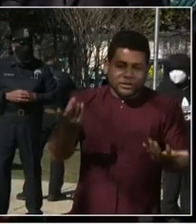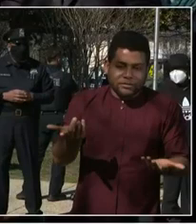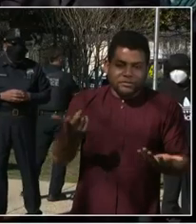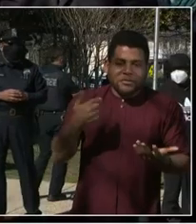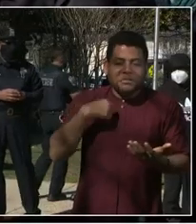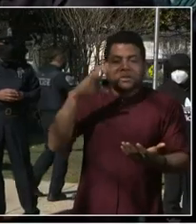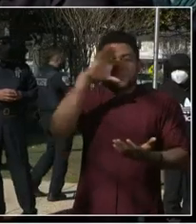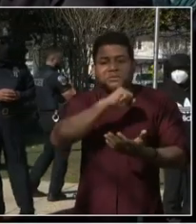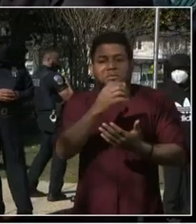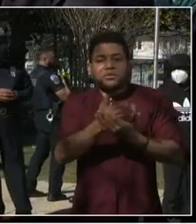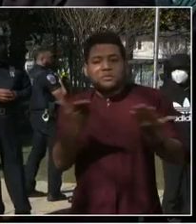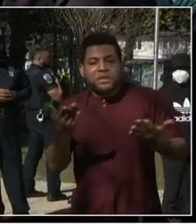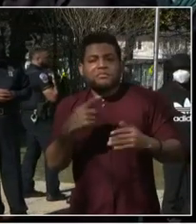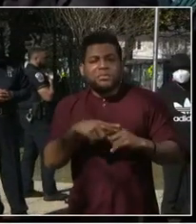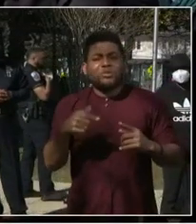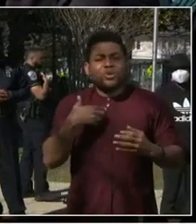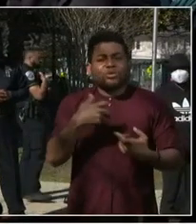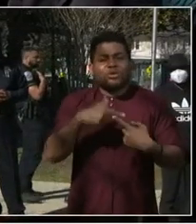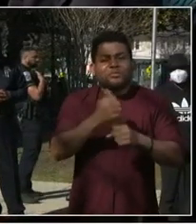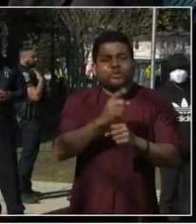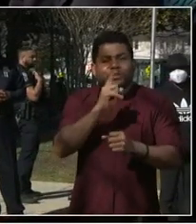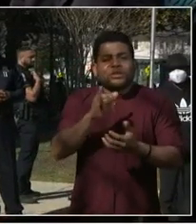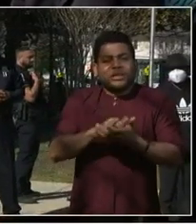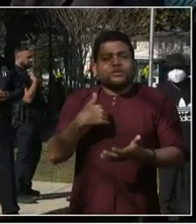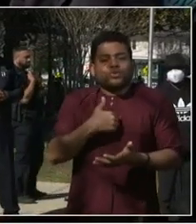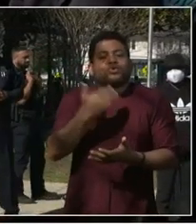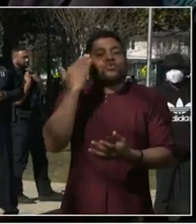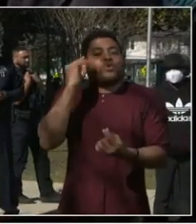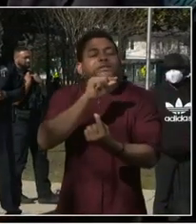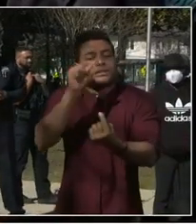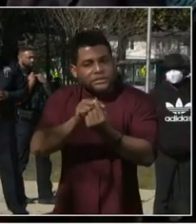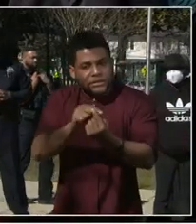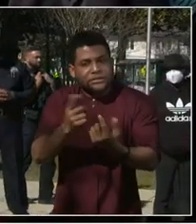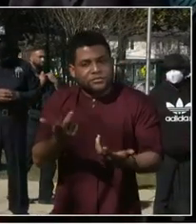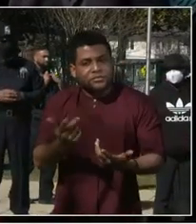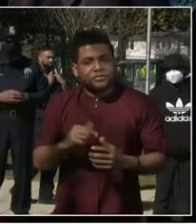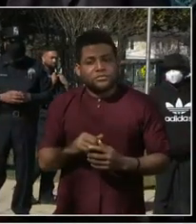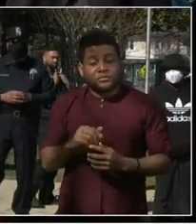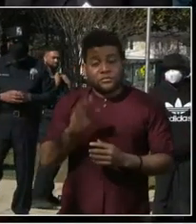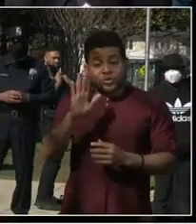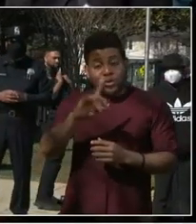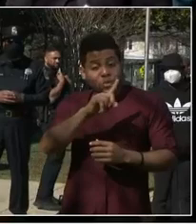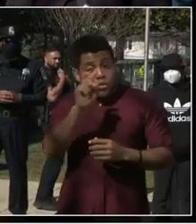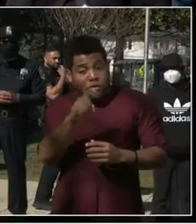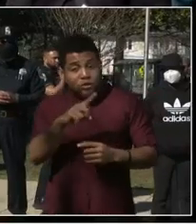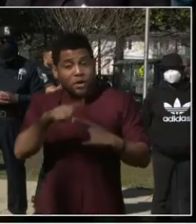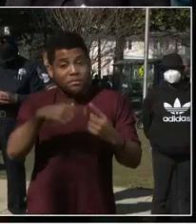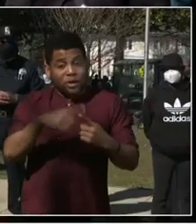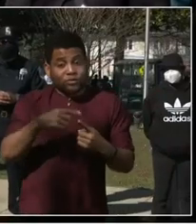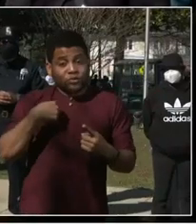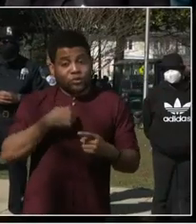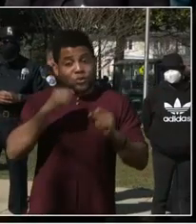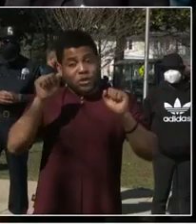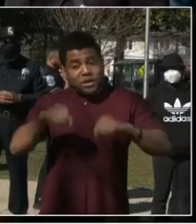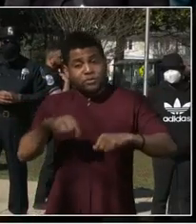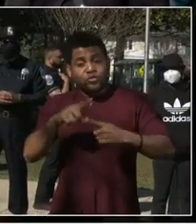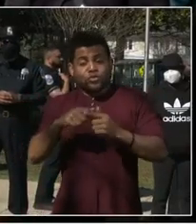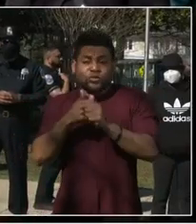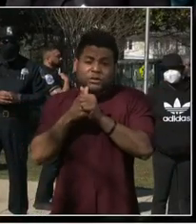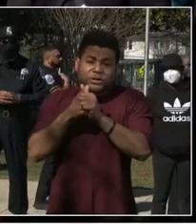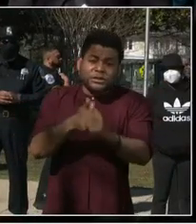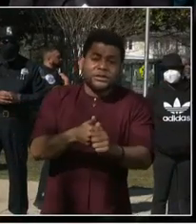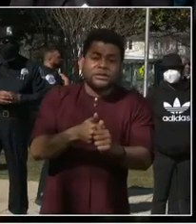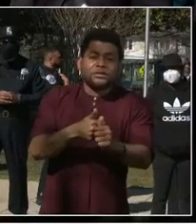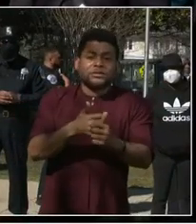want to be certain about that. And then your question about were we able to kind of trace? Yeah, we were able